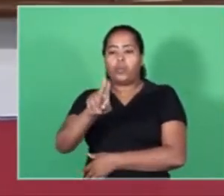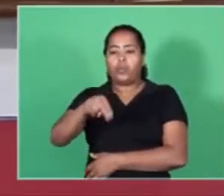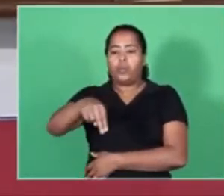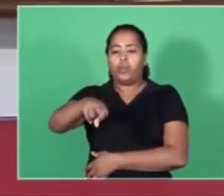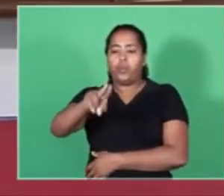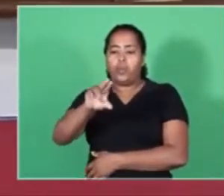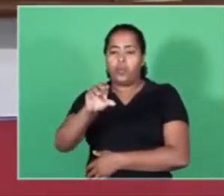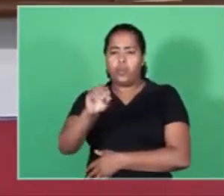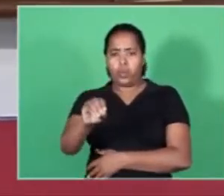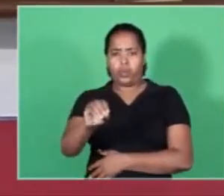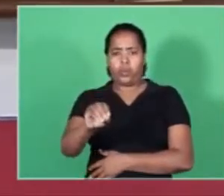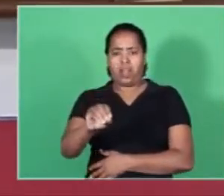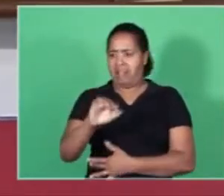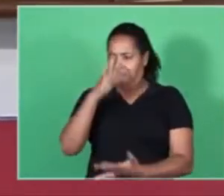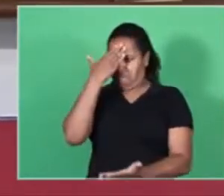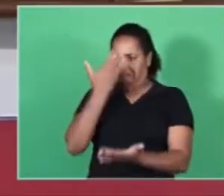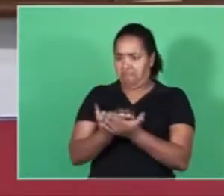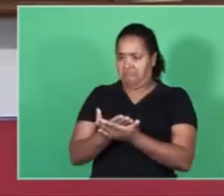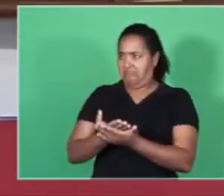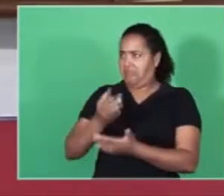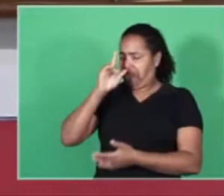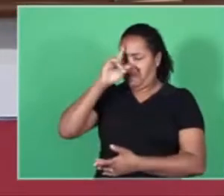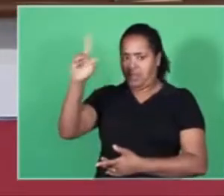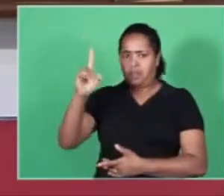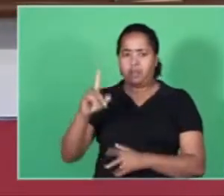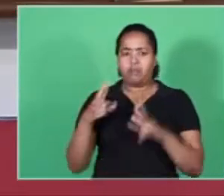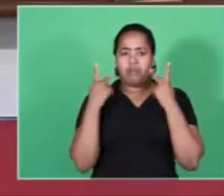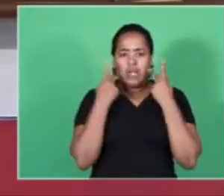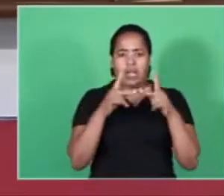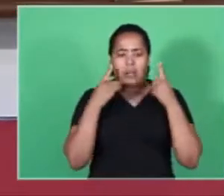He preached blasphemy.